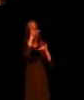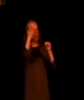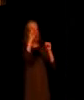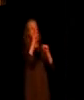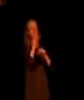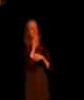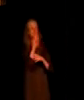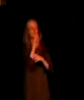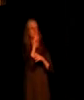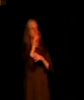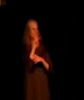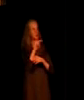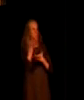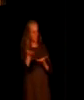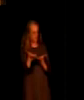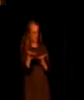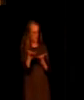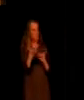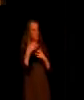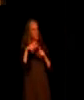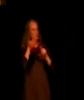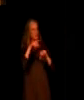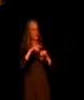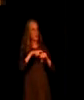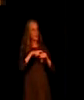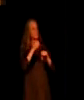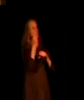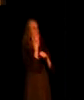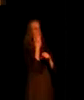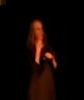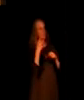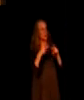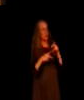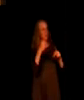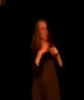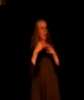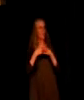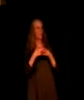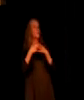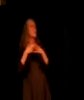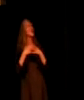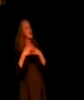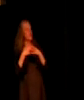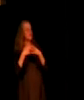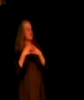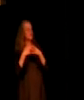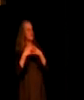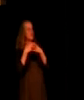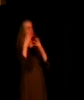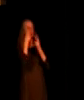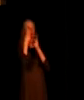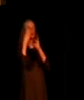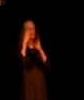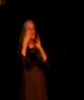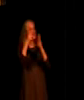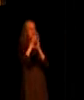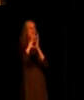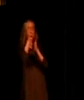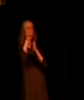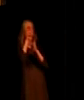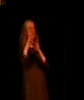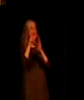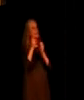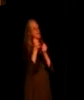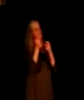president at the time, and a lot of us went to the launch at Vandenberg. A lot more met up